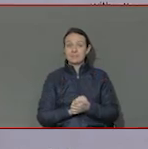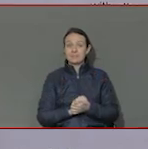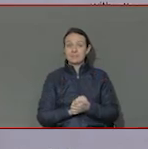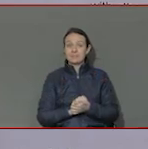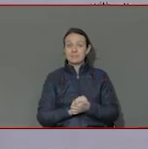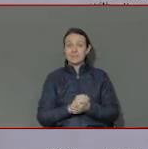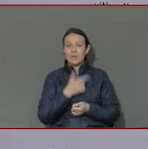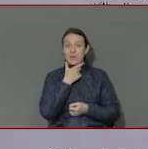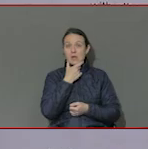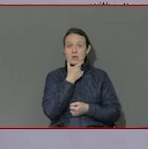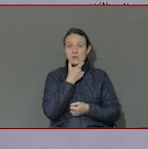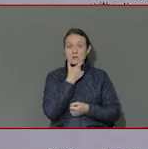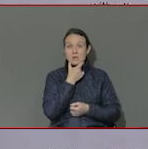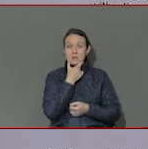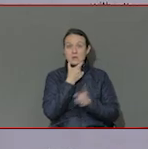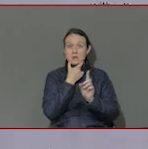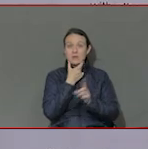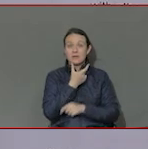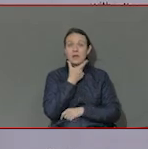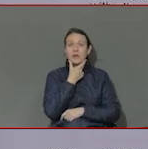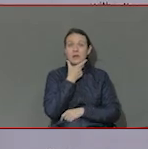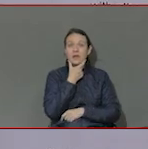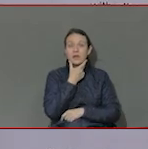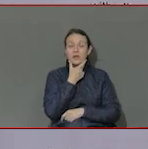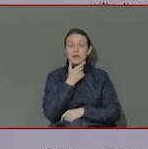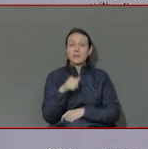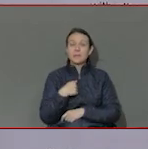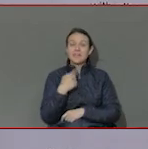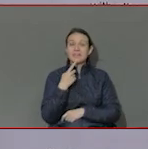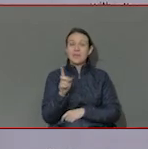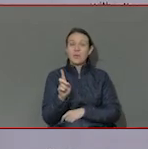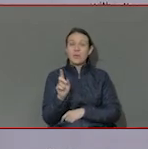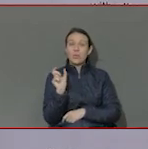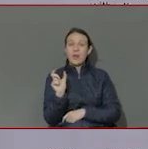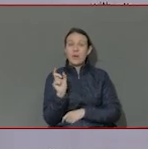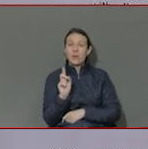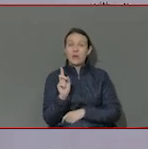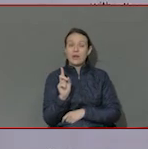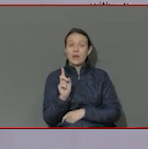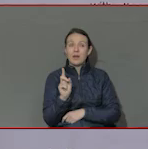The jaws. What about the jaws? What did I say about the jaws? The jaws, we use which term? Yes.